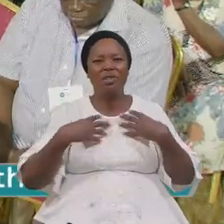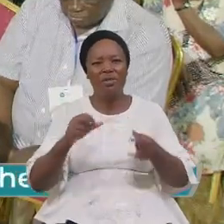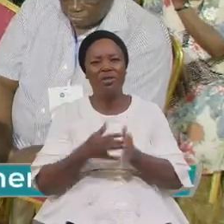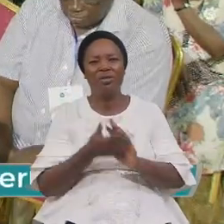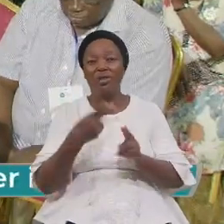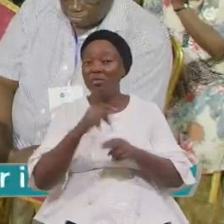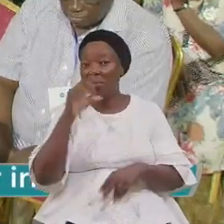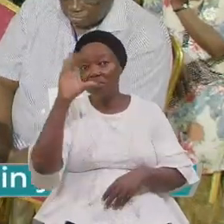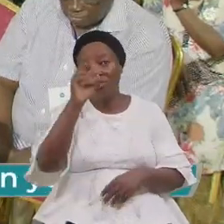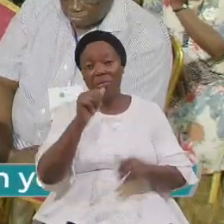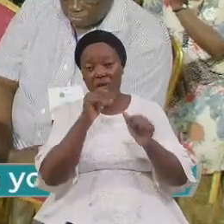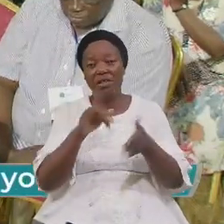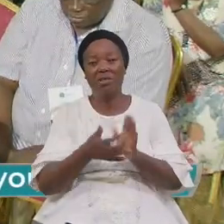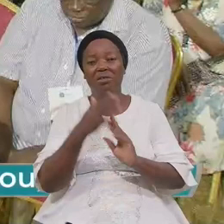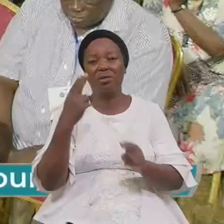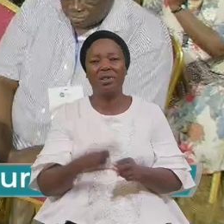your blessing.